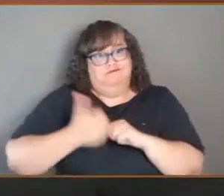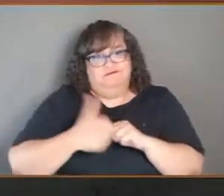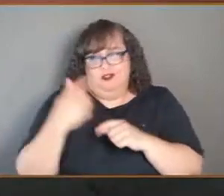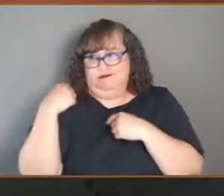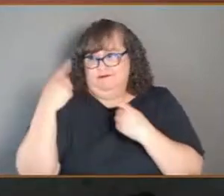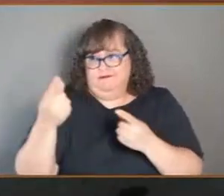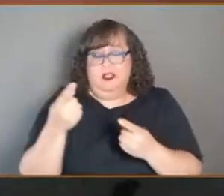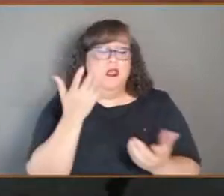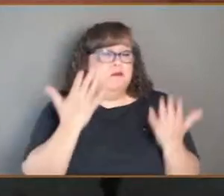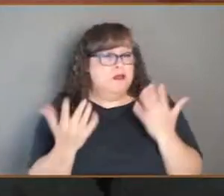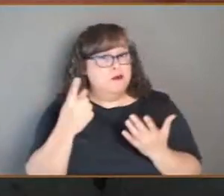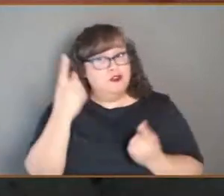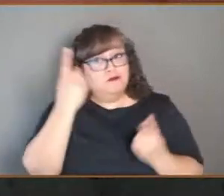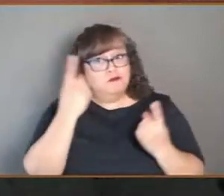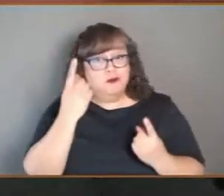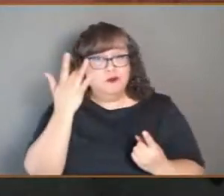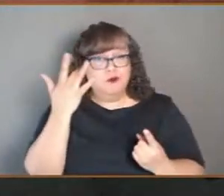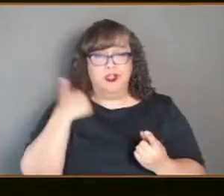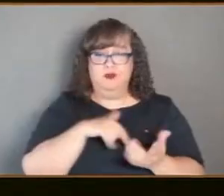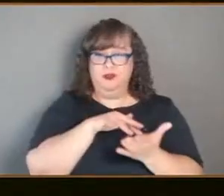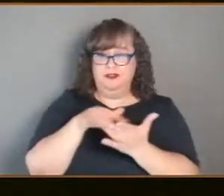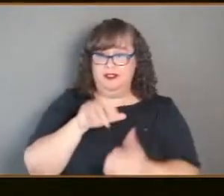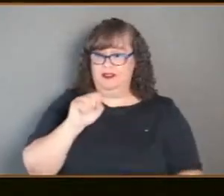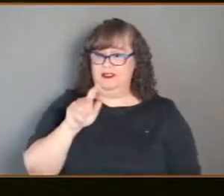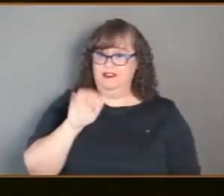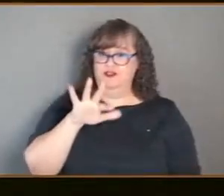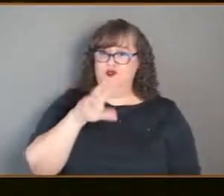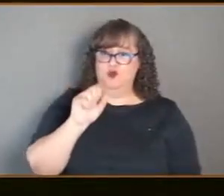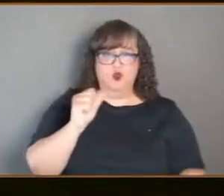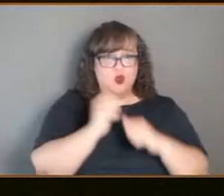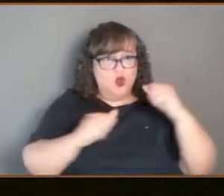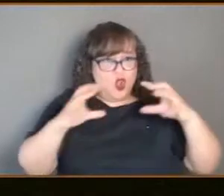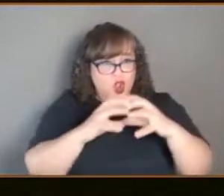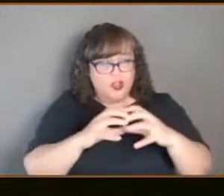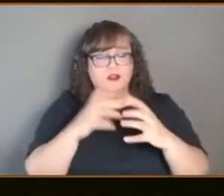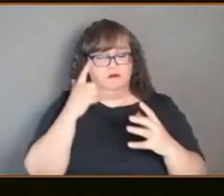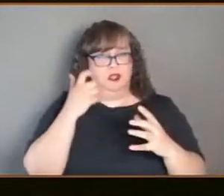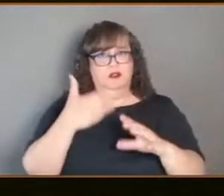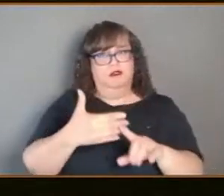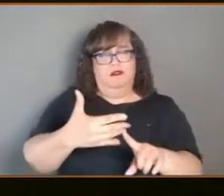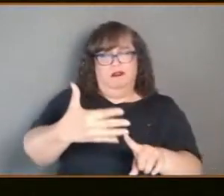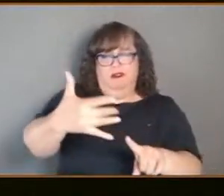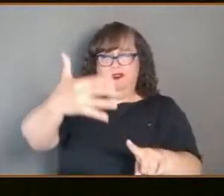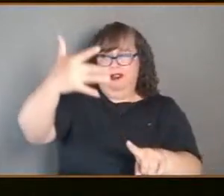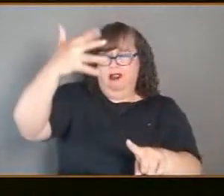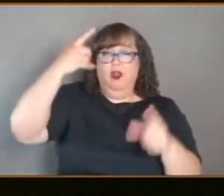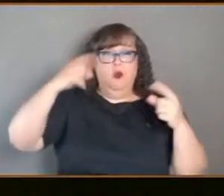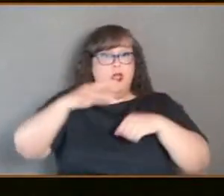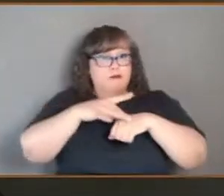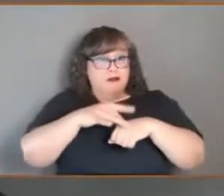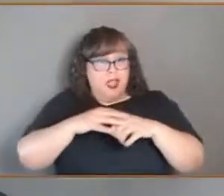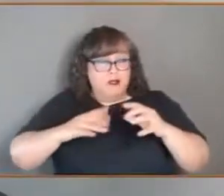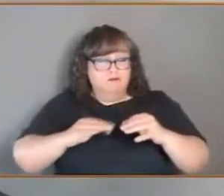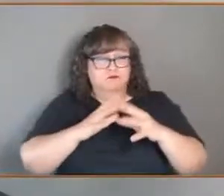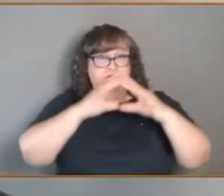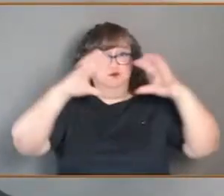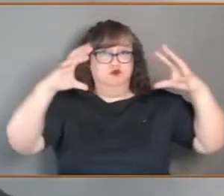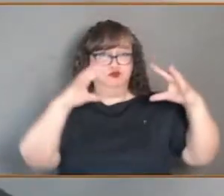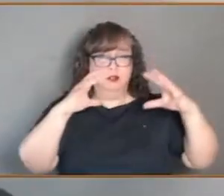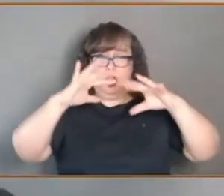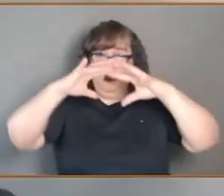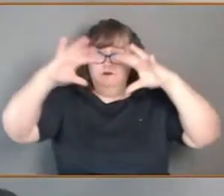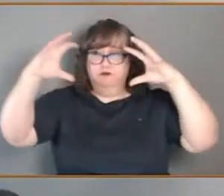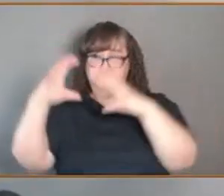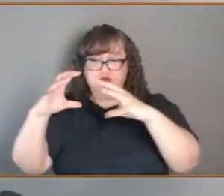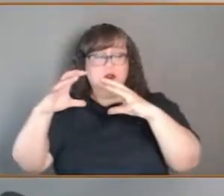Asteroids are truly pristine remnants of a time when the planets were forming. This makes them prehistoric treasures that hold